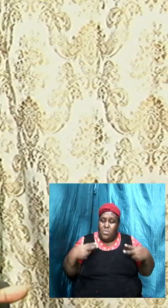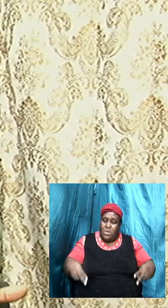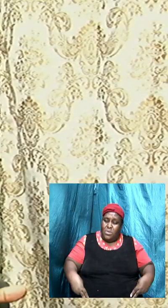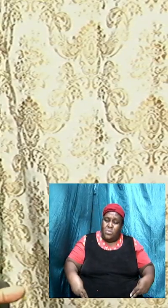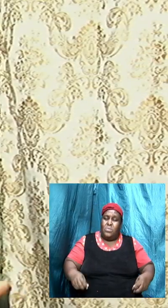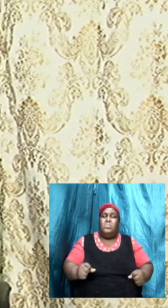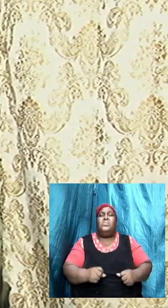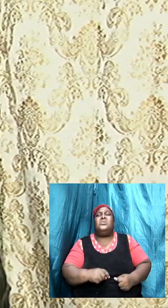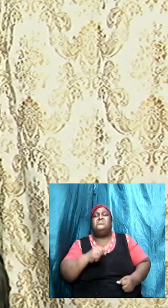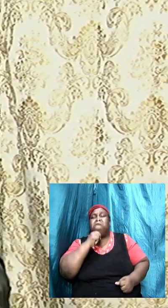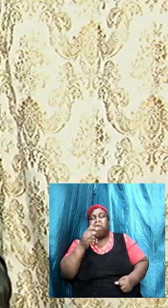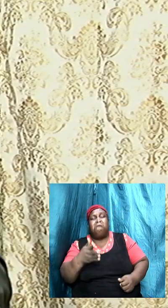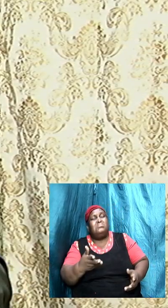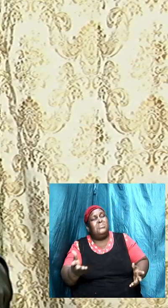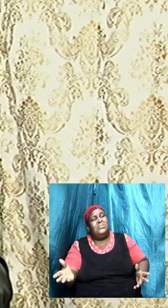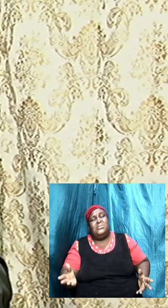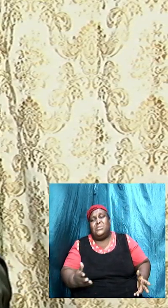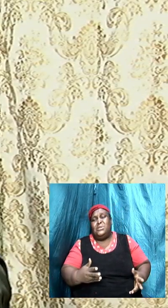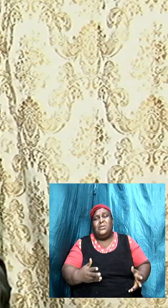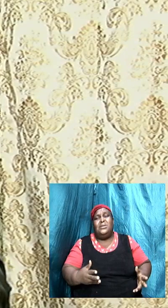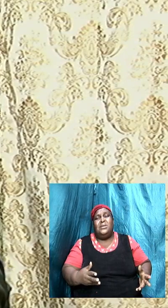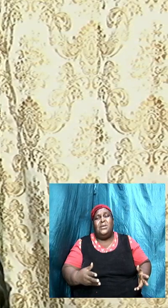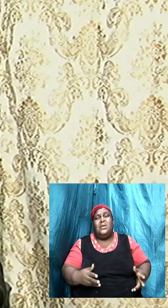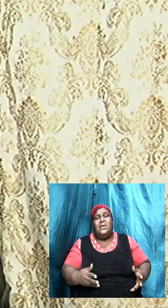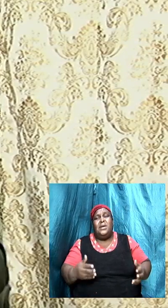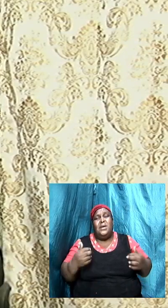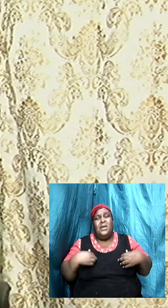there. And we have to pay